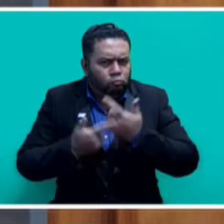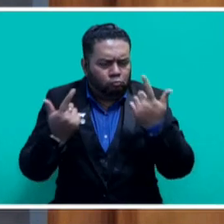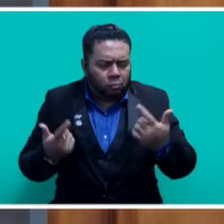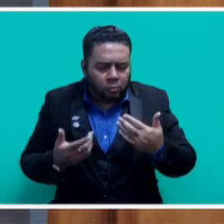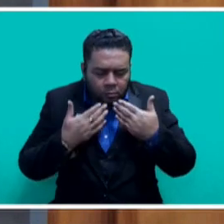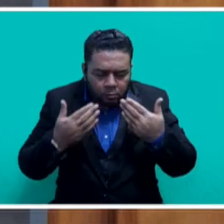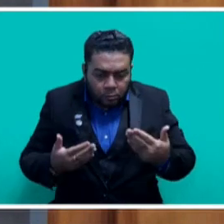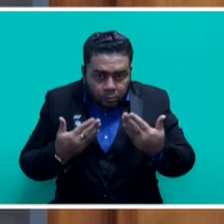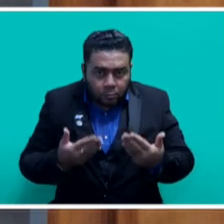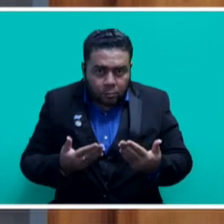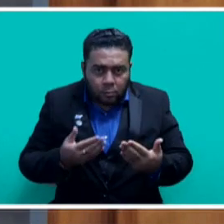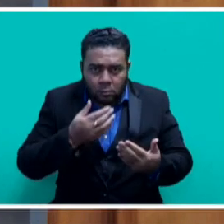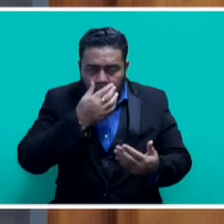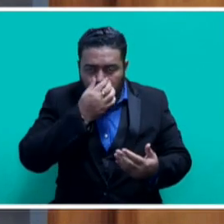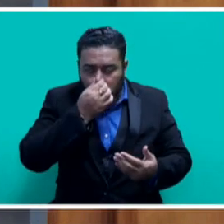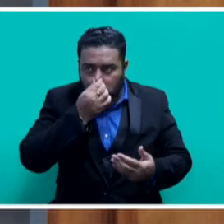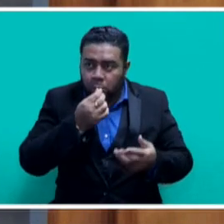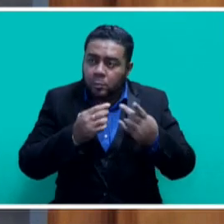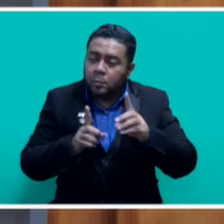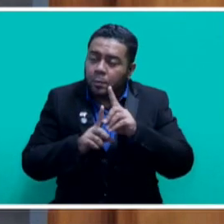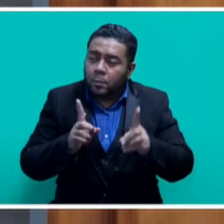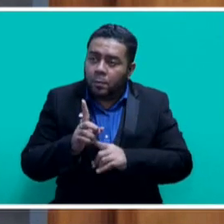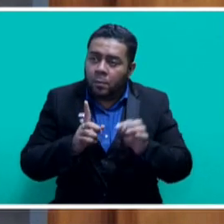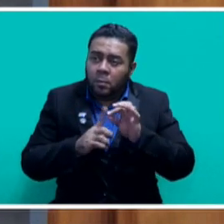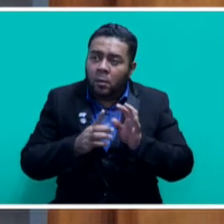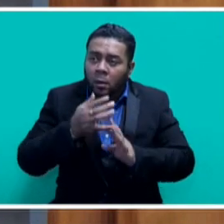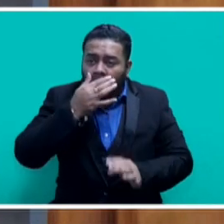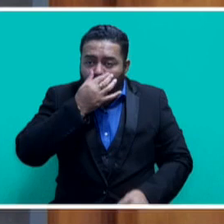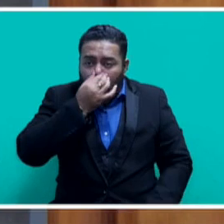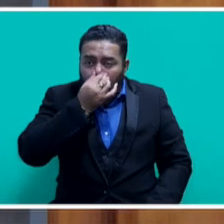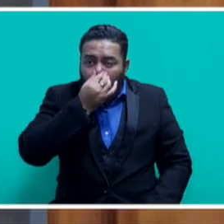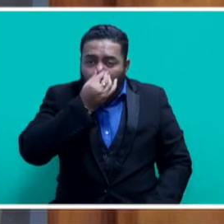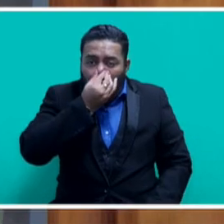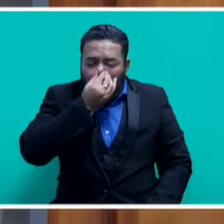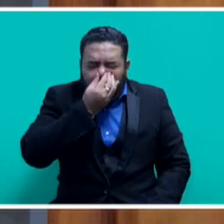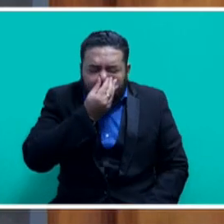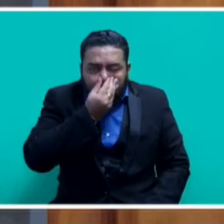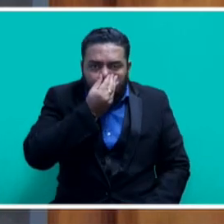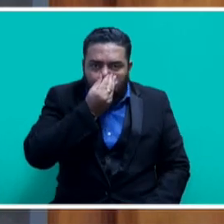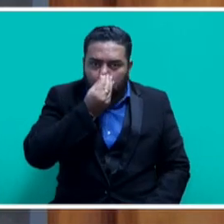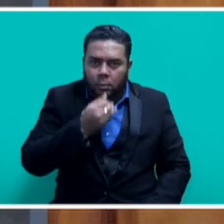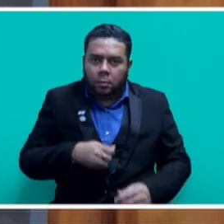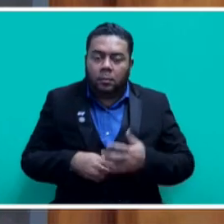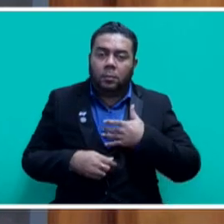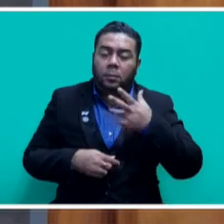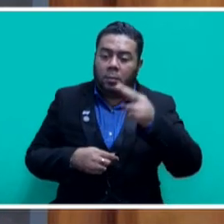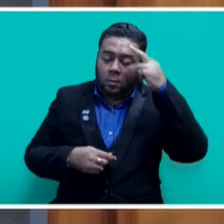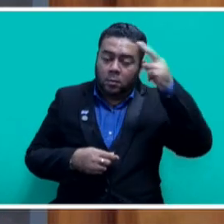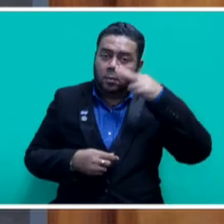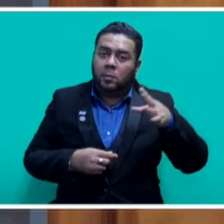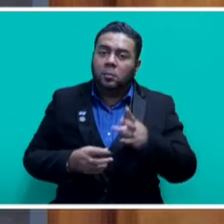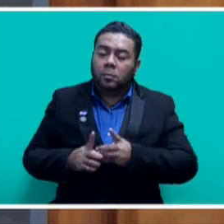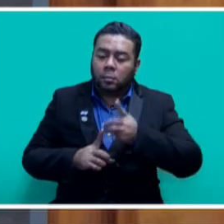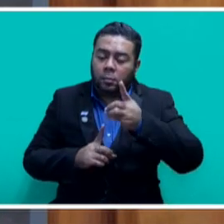gratitude to the Deputy Prime Minister and Minister for Finance, Strategic Planning, National Development